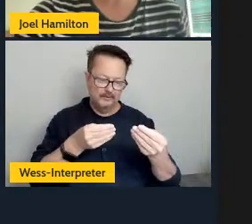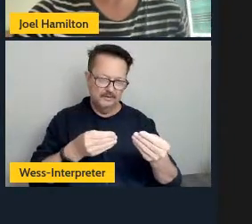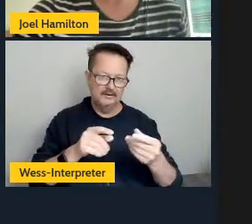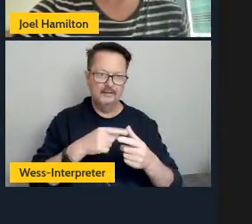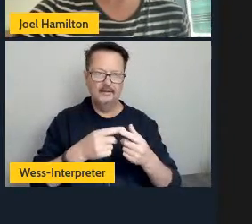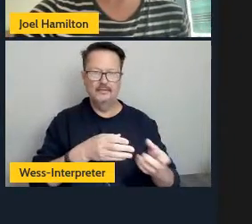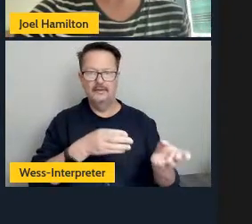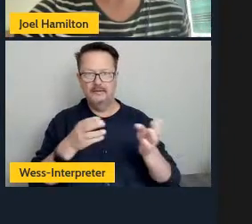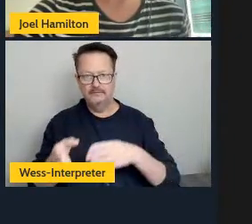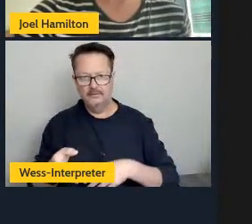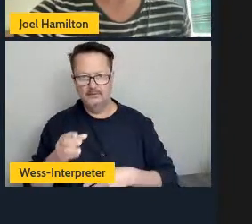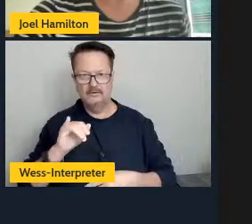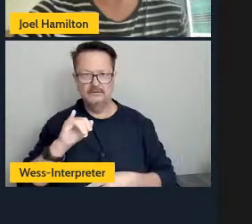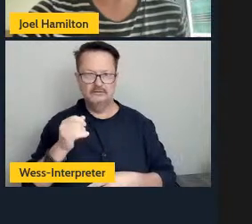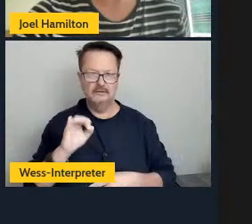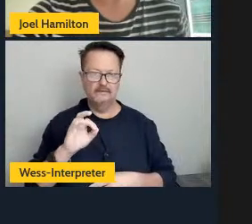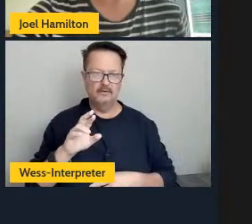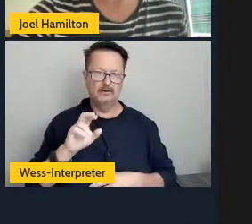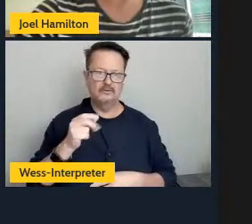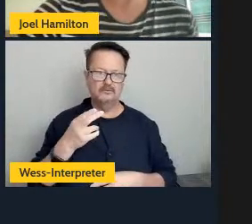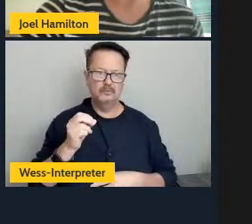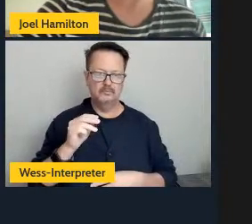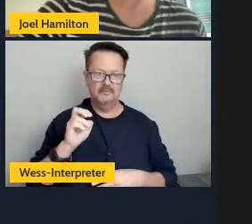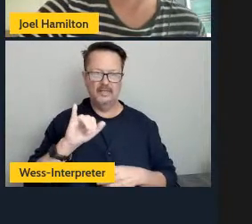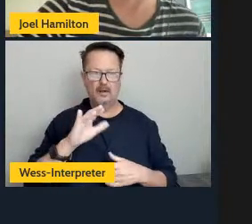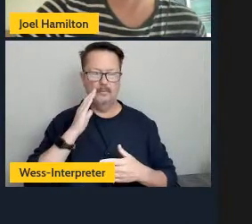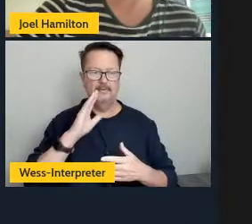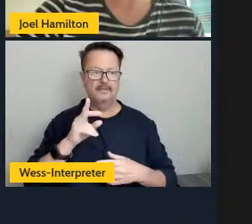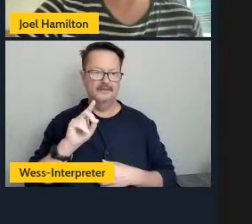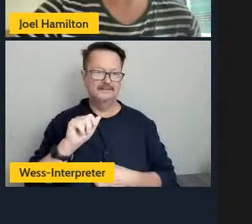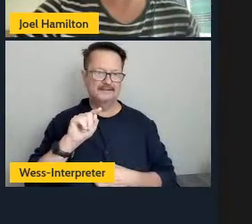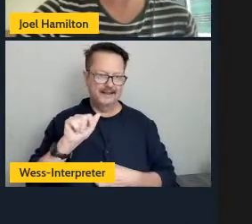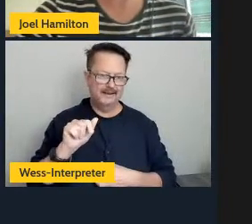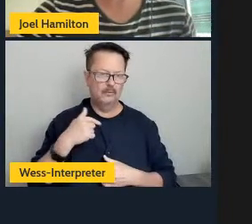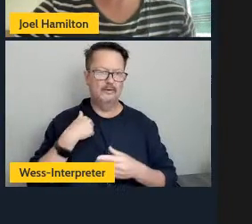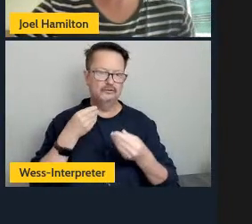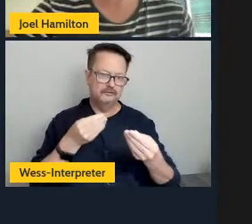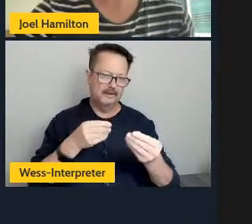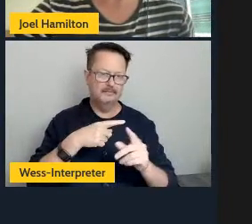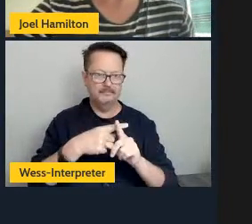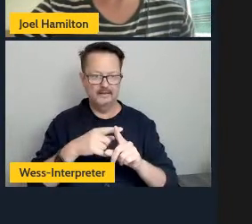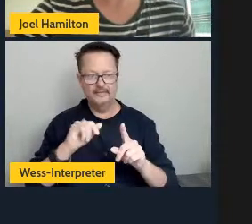home, then essentially the output will just be the data we're injecting as well as the input.